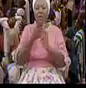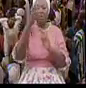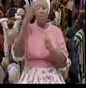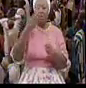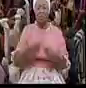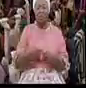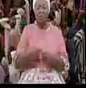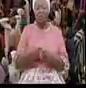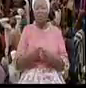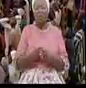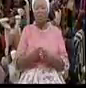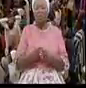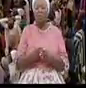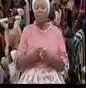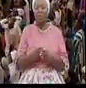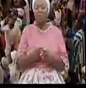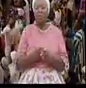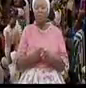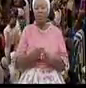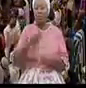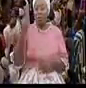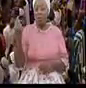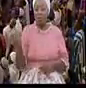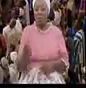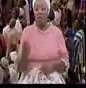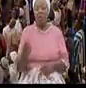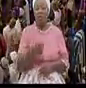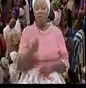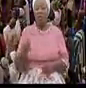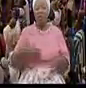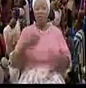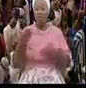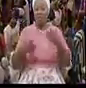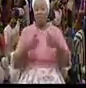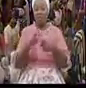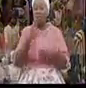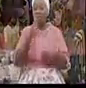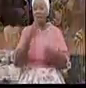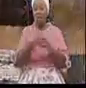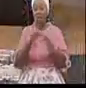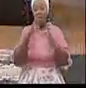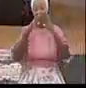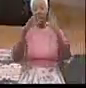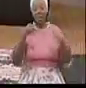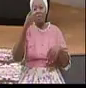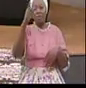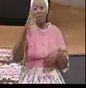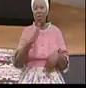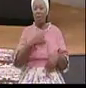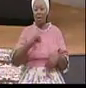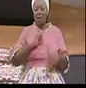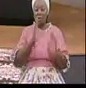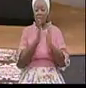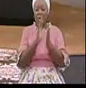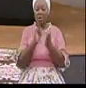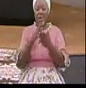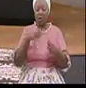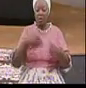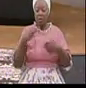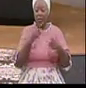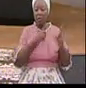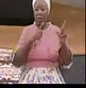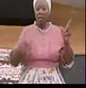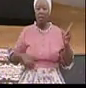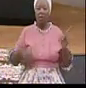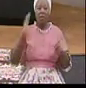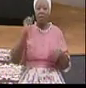name. Always a joy to be in the house of God. And I pray that the joy of the Lord